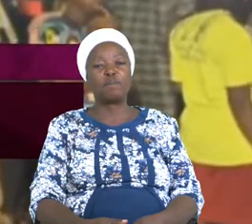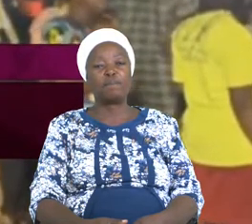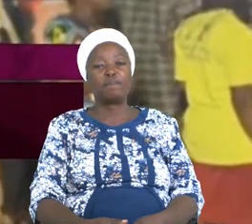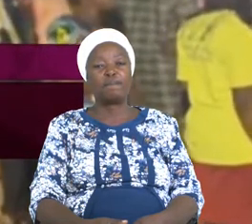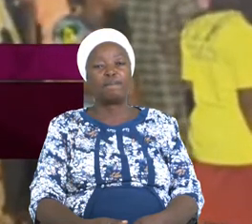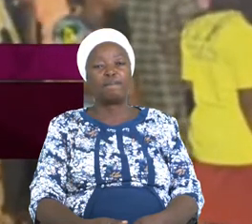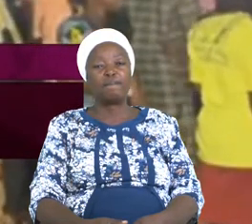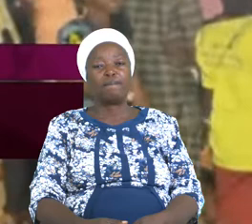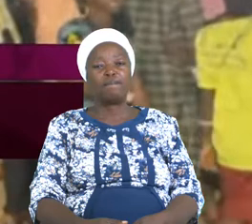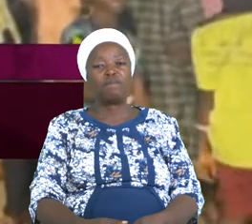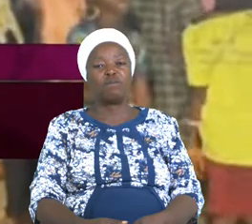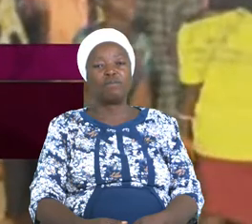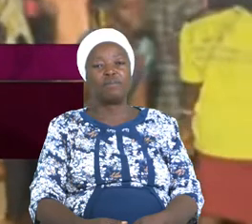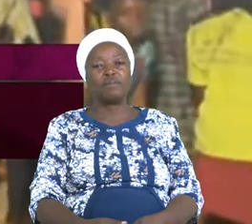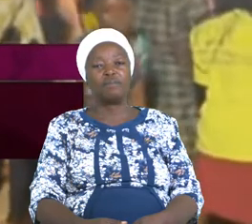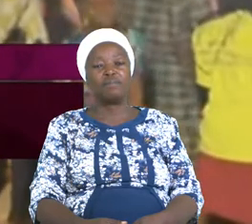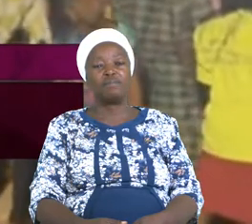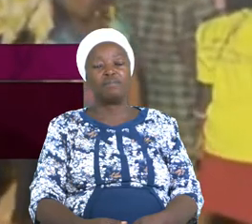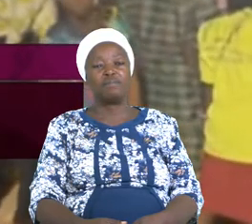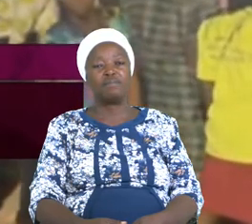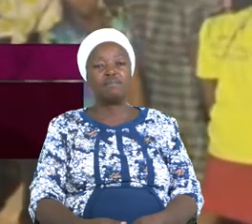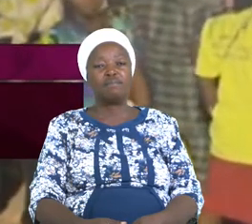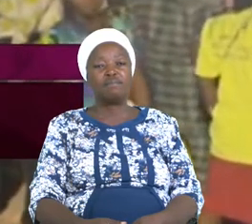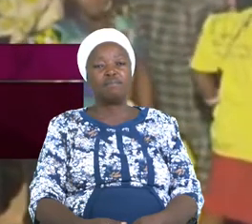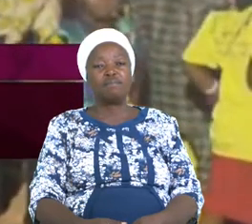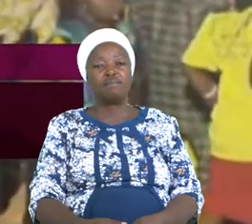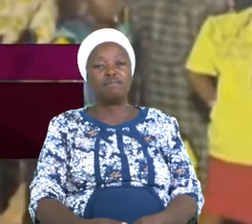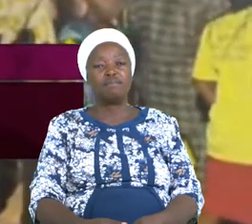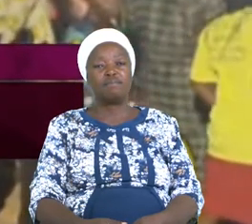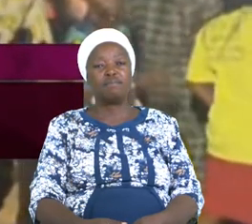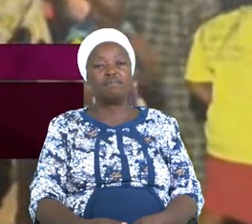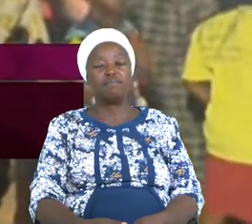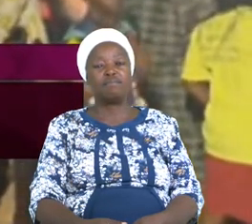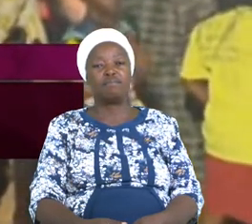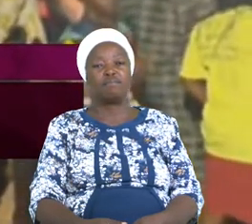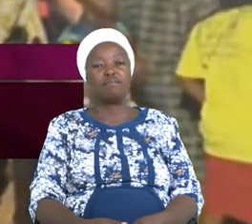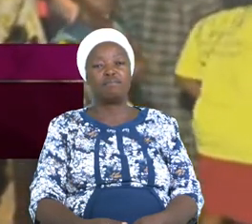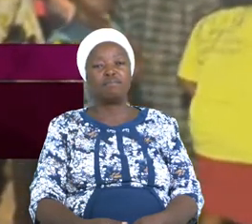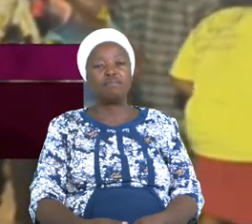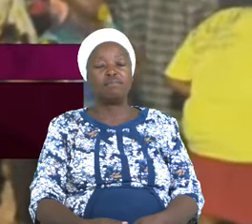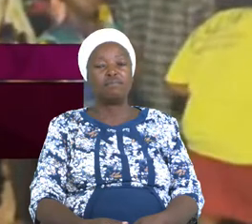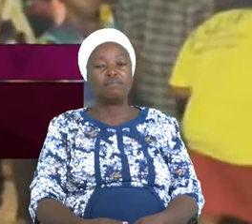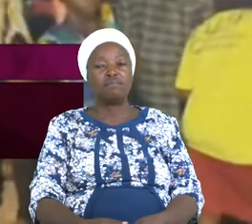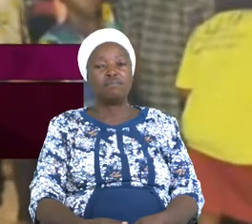www.dclm.org/connect-with-christ. Fill that form. Share your salvation experience with us. Once again, the link is